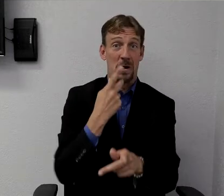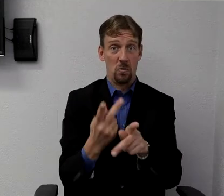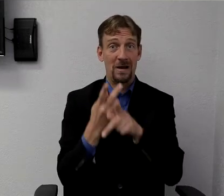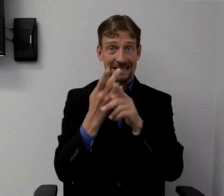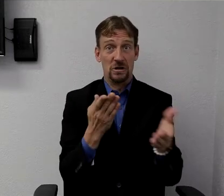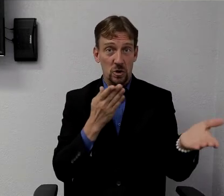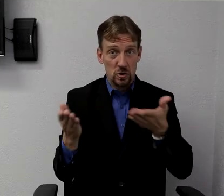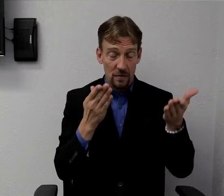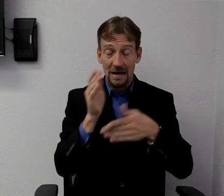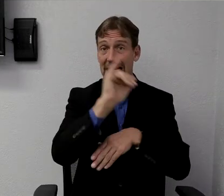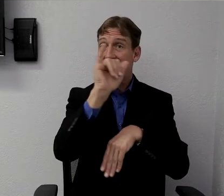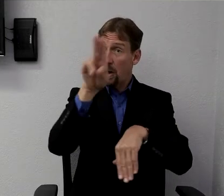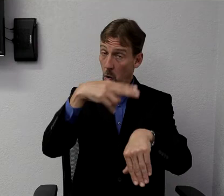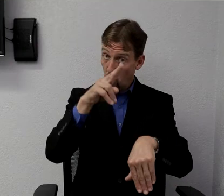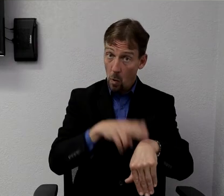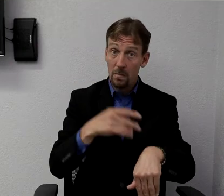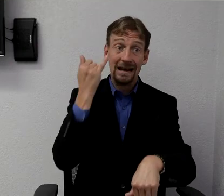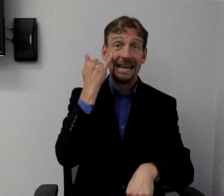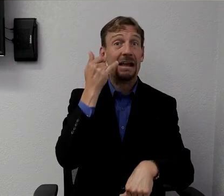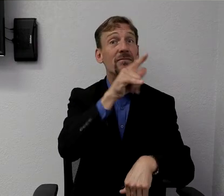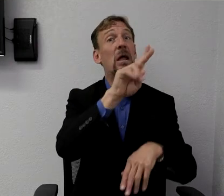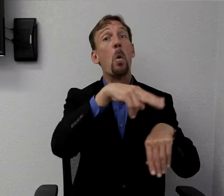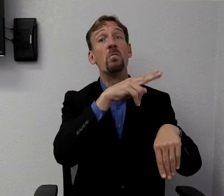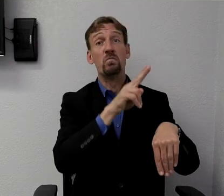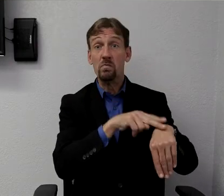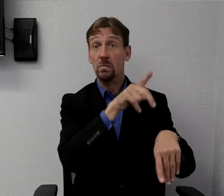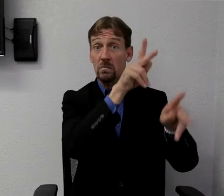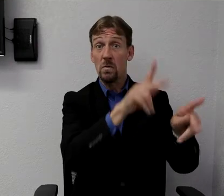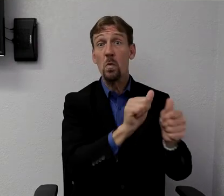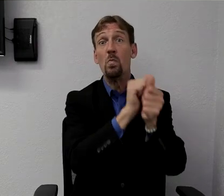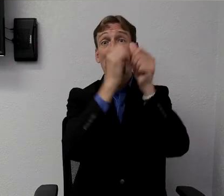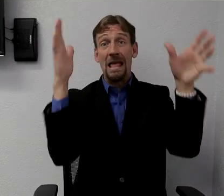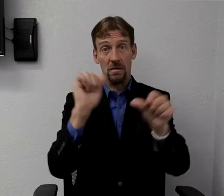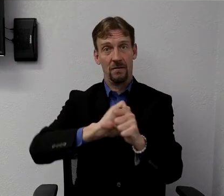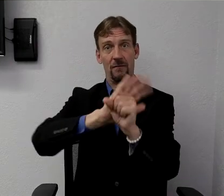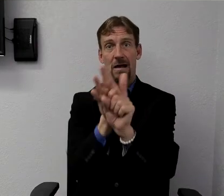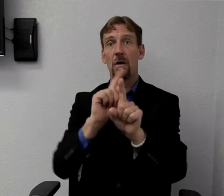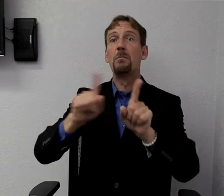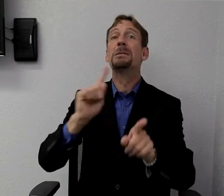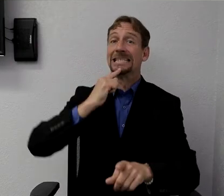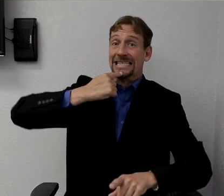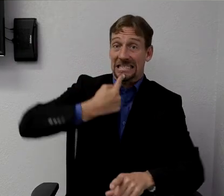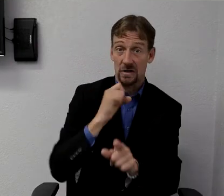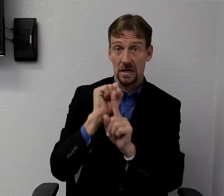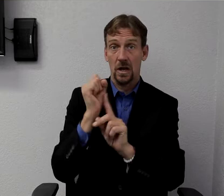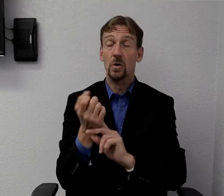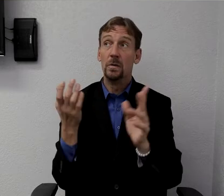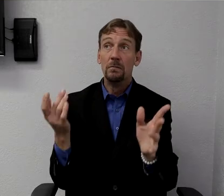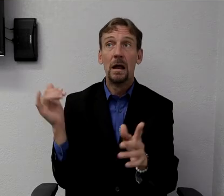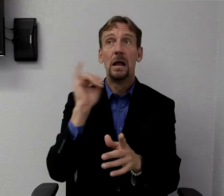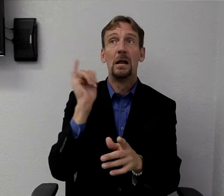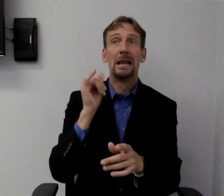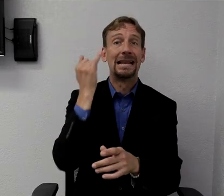eligible for. But in certain situations, somebody that had metastatic cancer